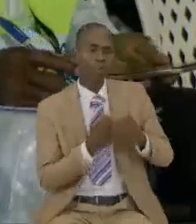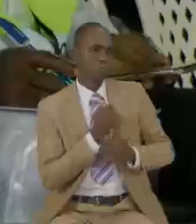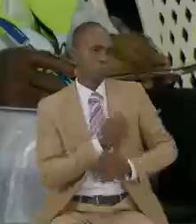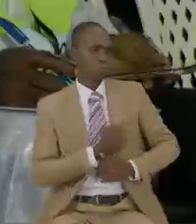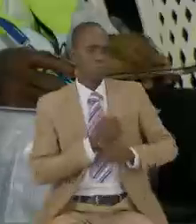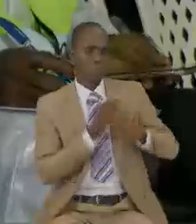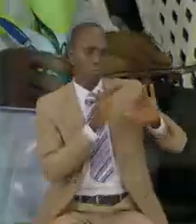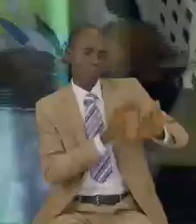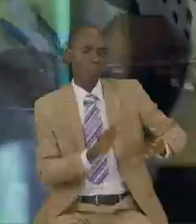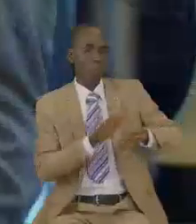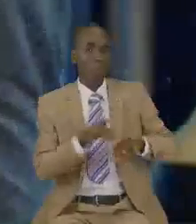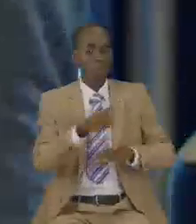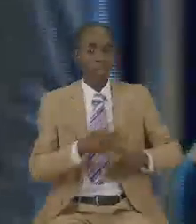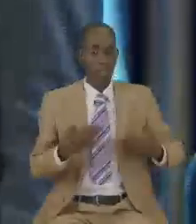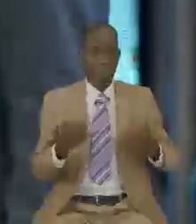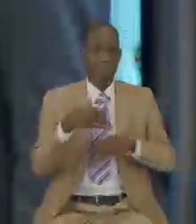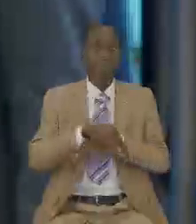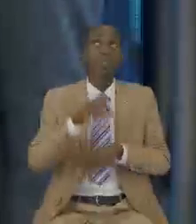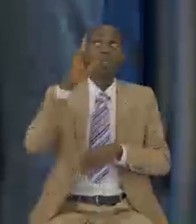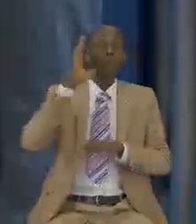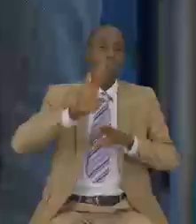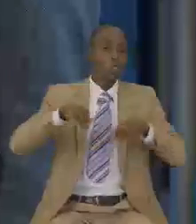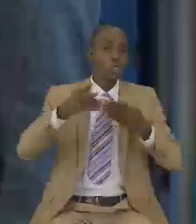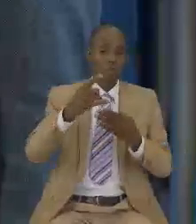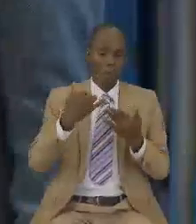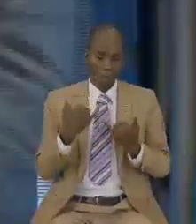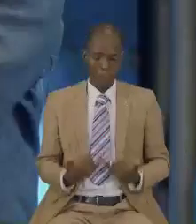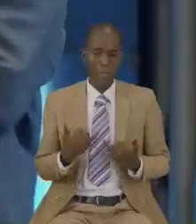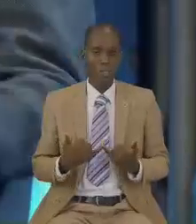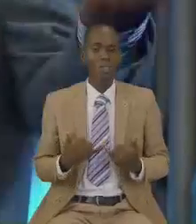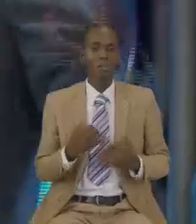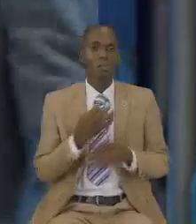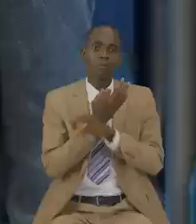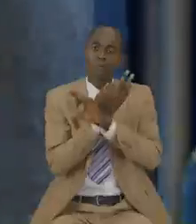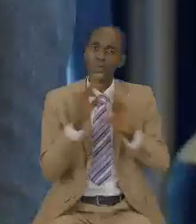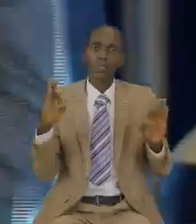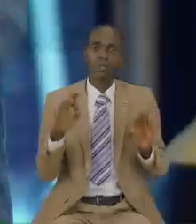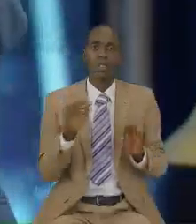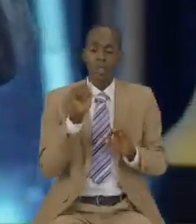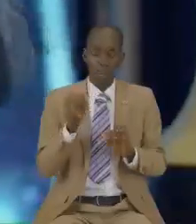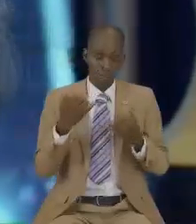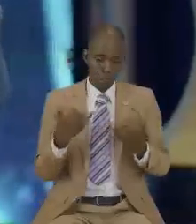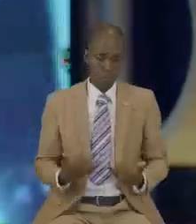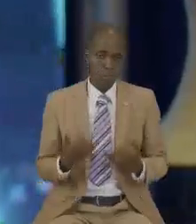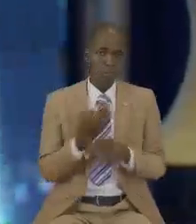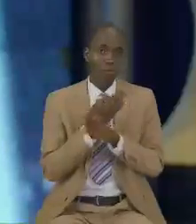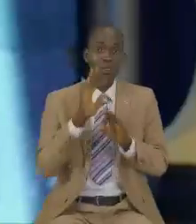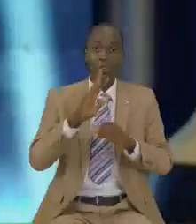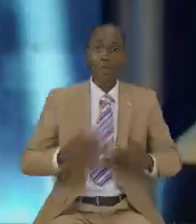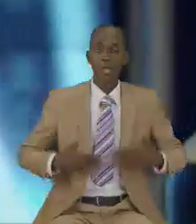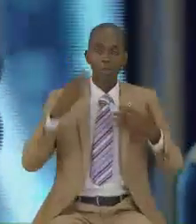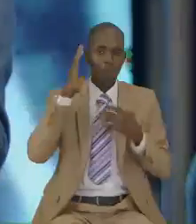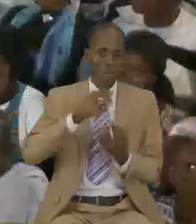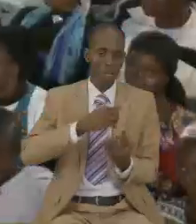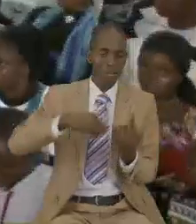tonight. And he's going to give you a present freedom. A pleasant freedom. Your life will